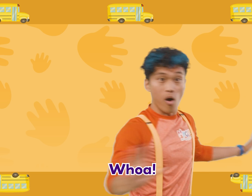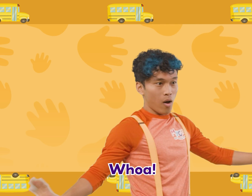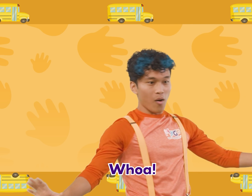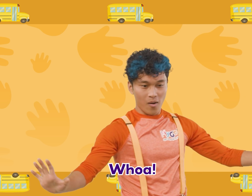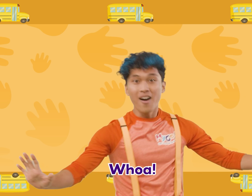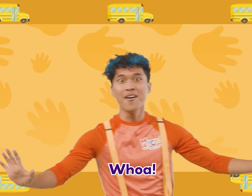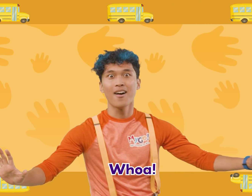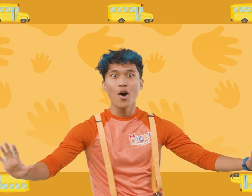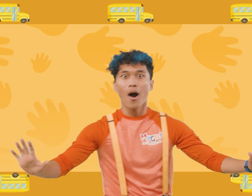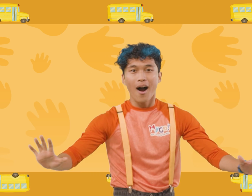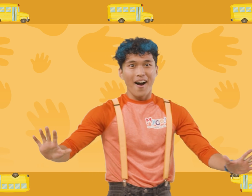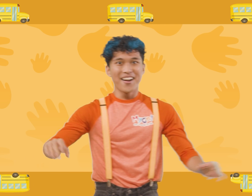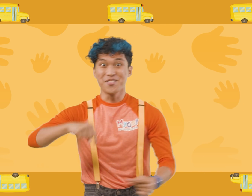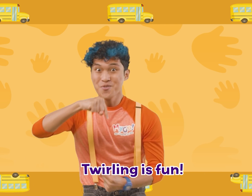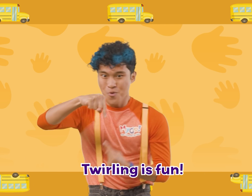Whoa!